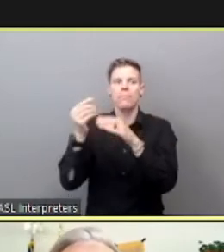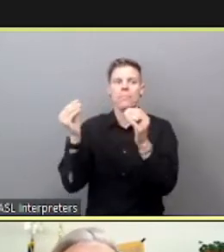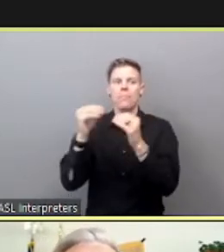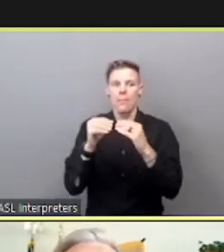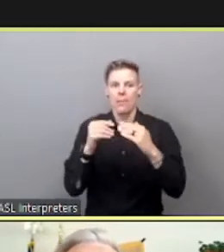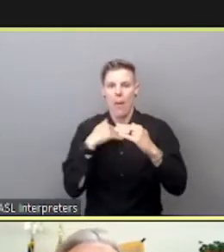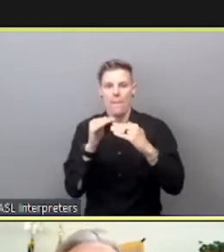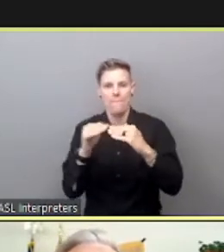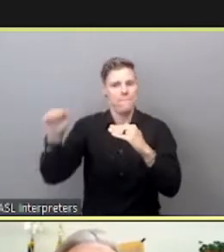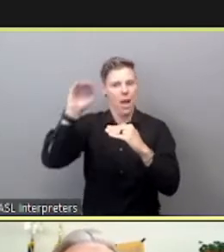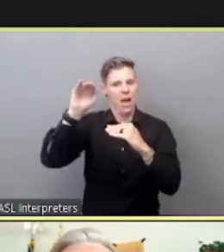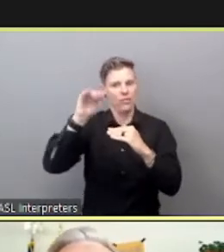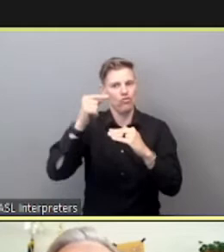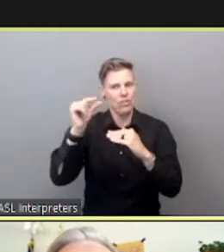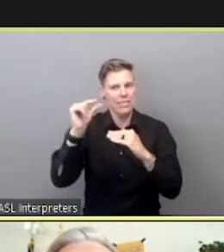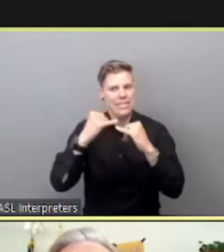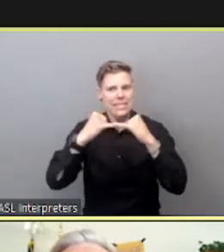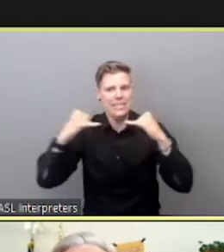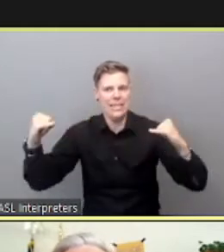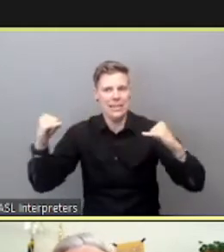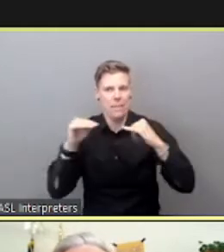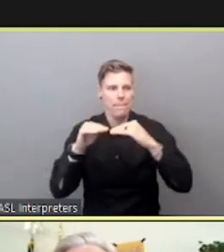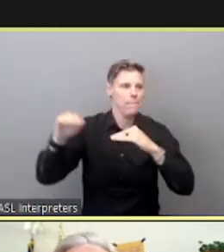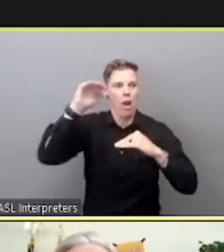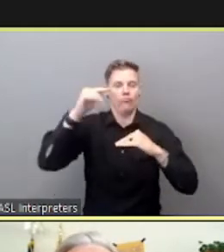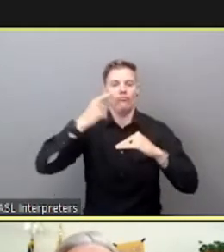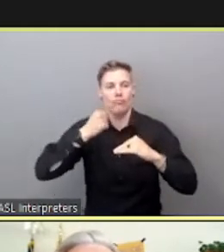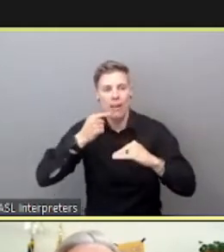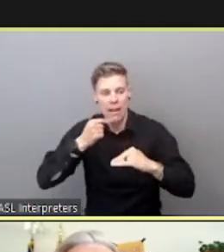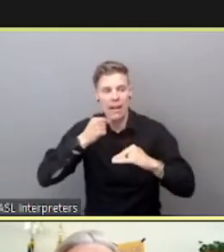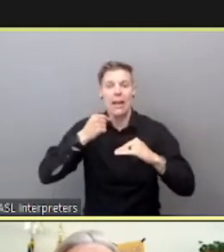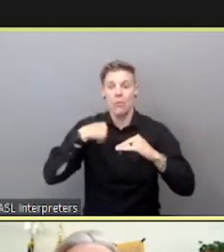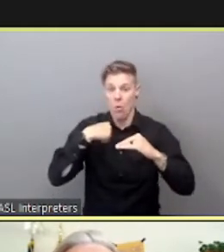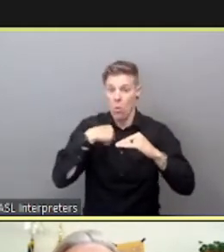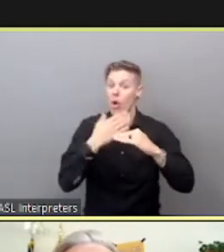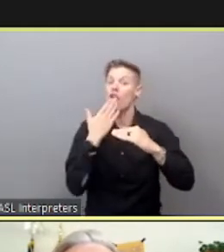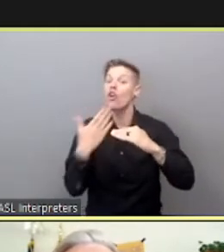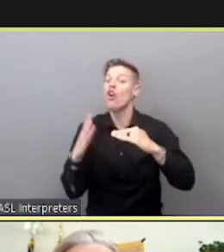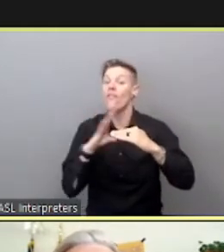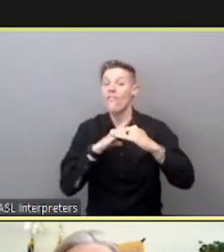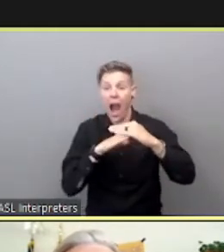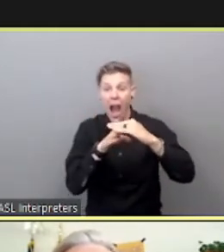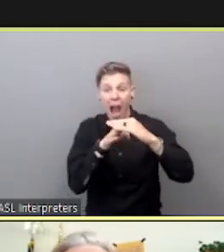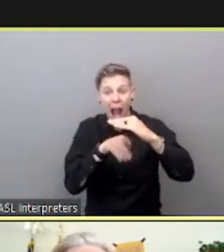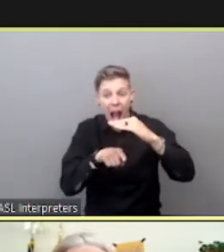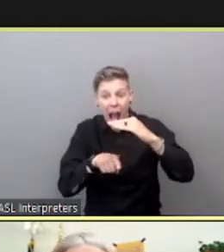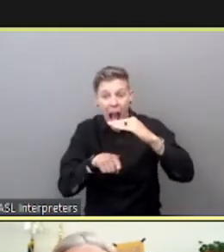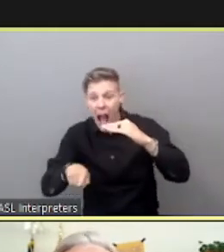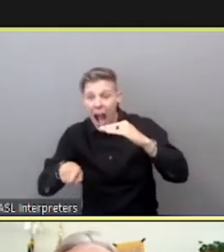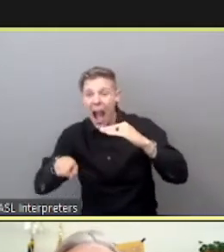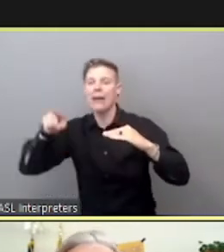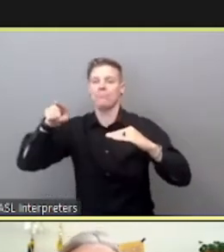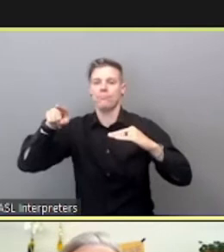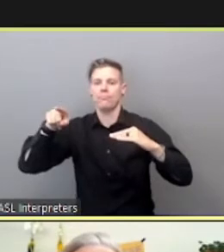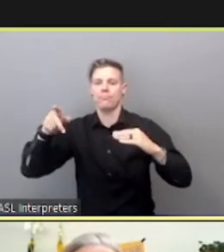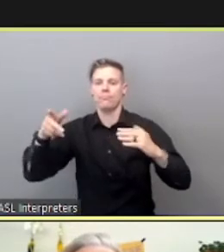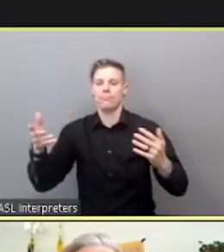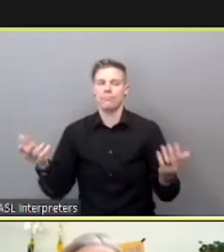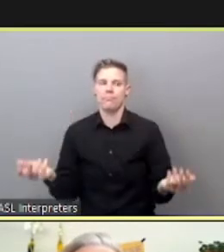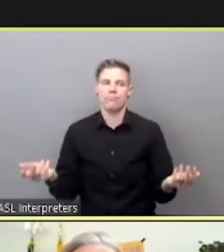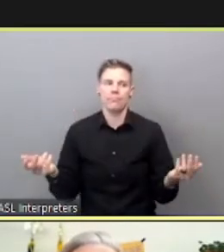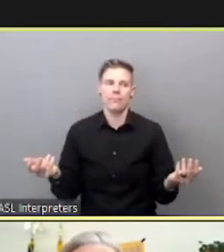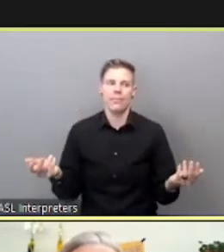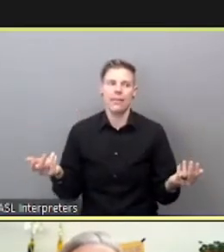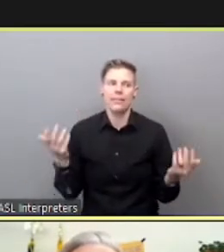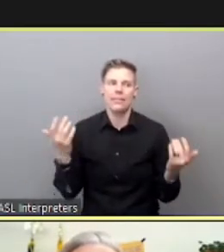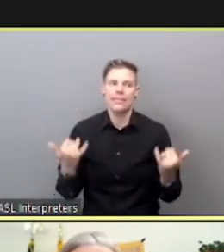more testing. And if we could point out that right end of the curve there, we came down below the green line, but just yesterday went